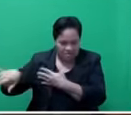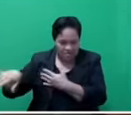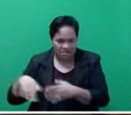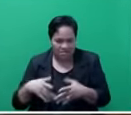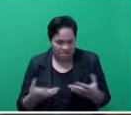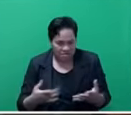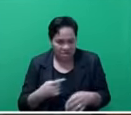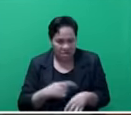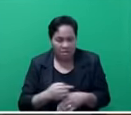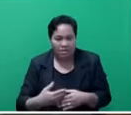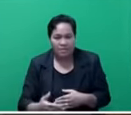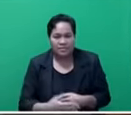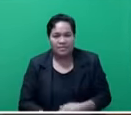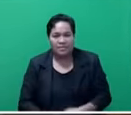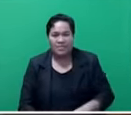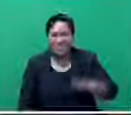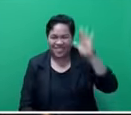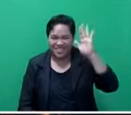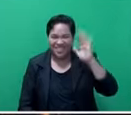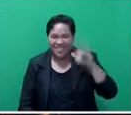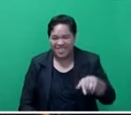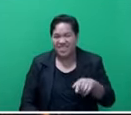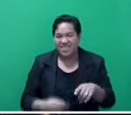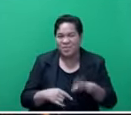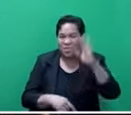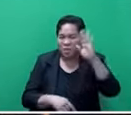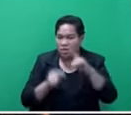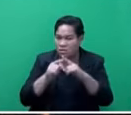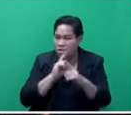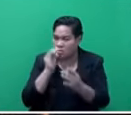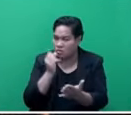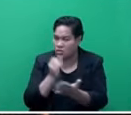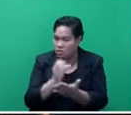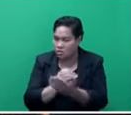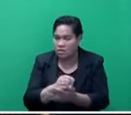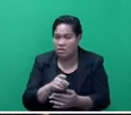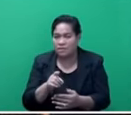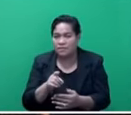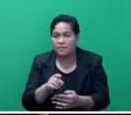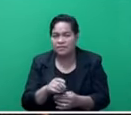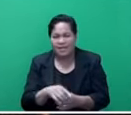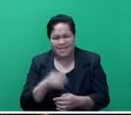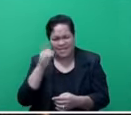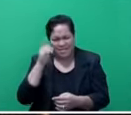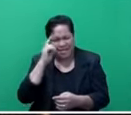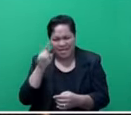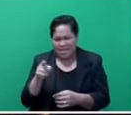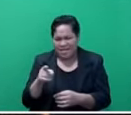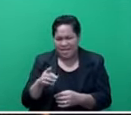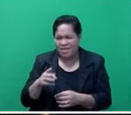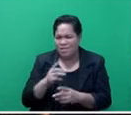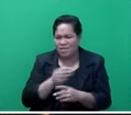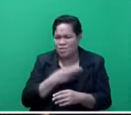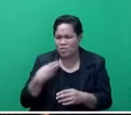Point of order, Mr. Speaker. Point of order, Mr. I think the Honourable Minister is totally misrepresenting what